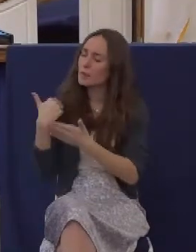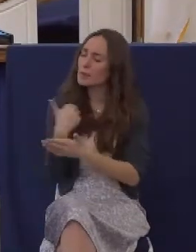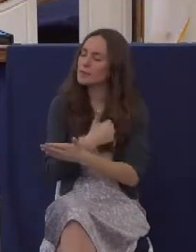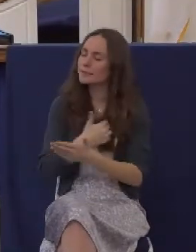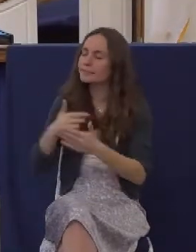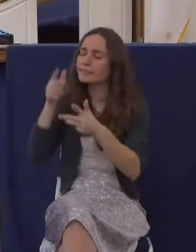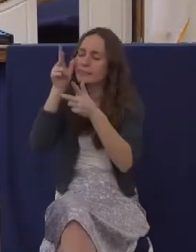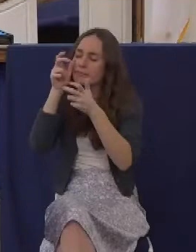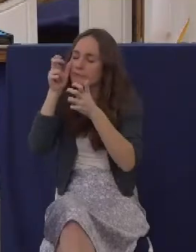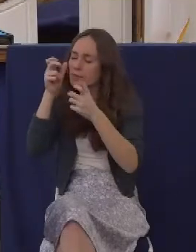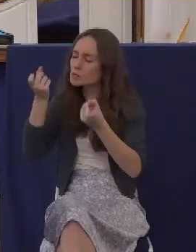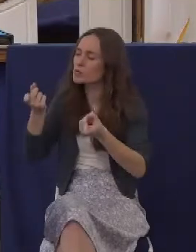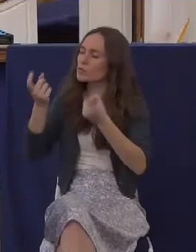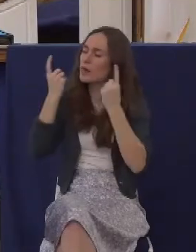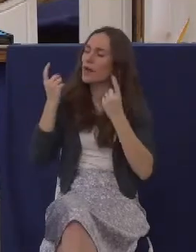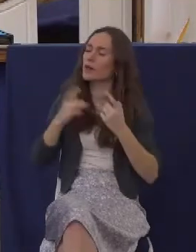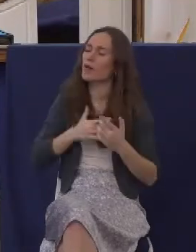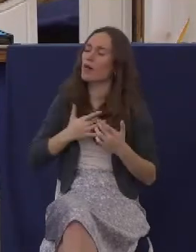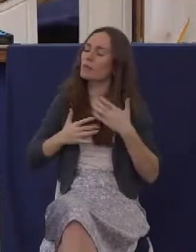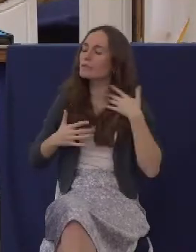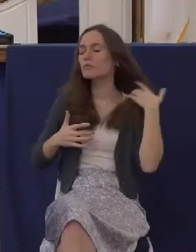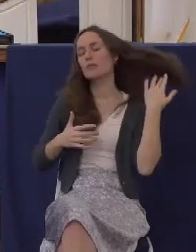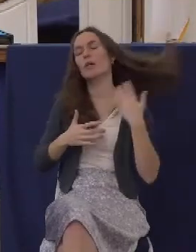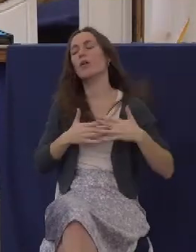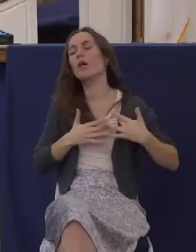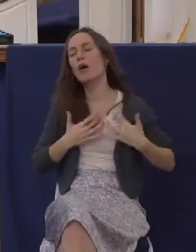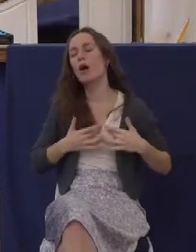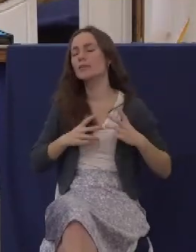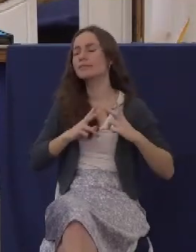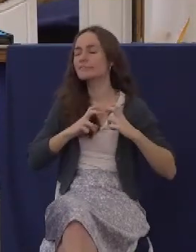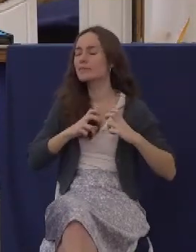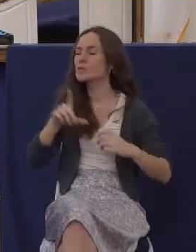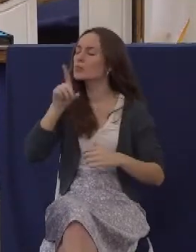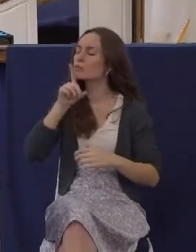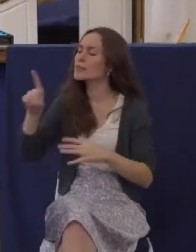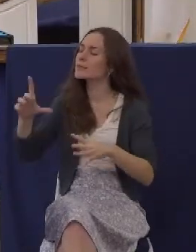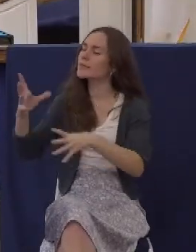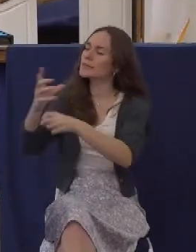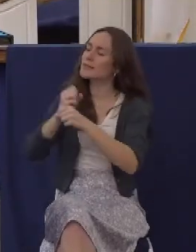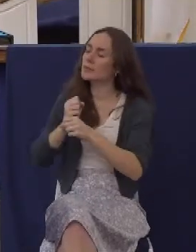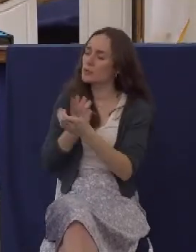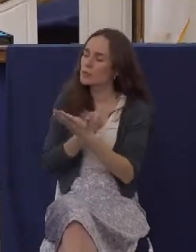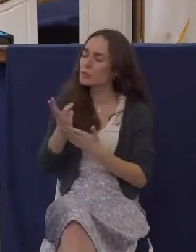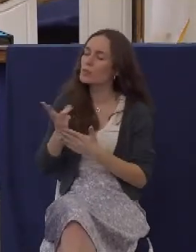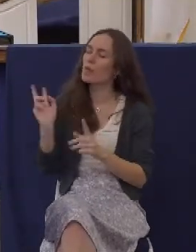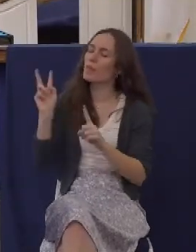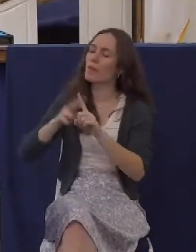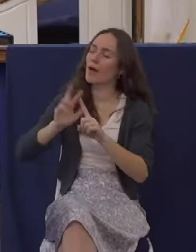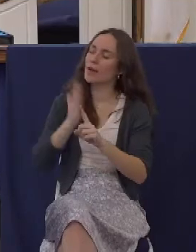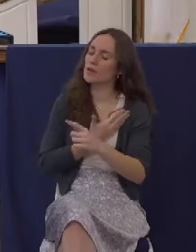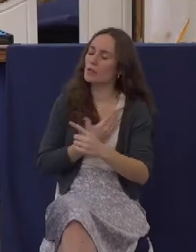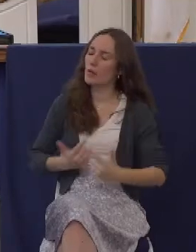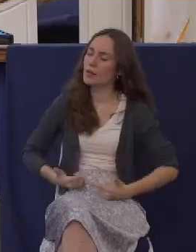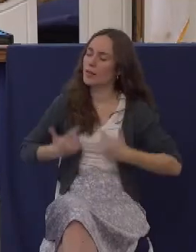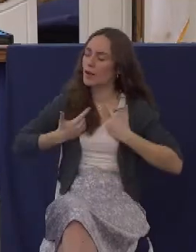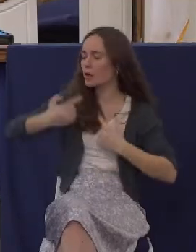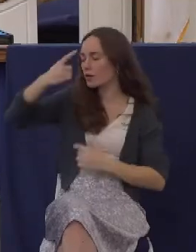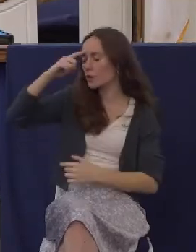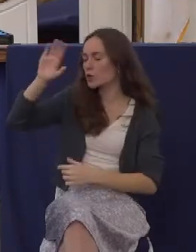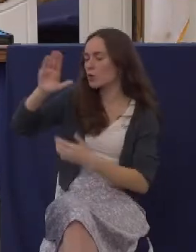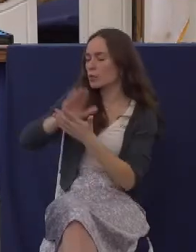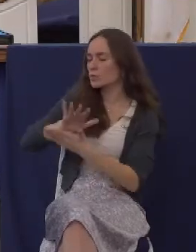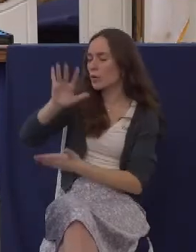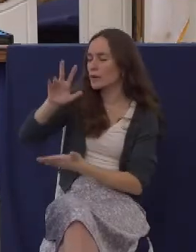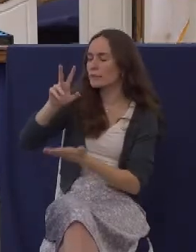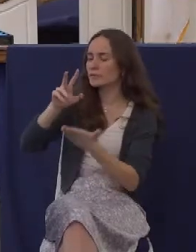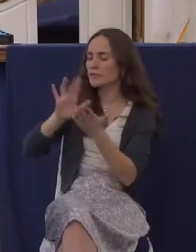our hearts to receive the truth and apply it to our lives? For your glory's sake, we pray in Jesus' name.